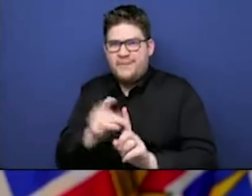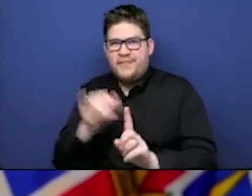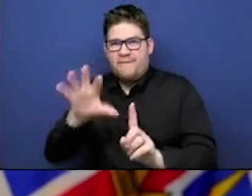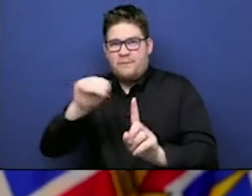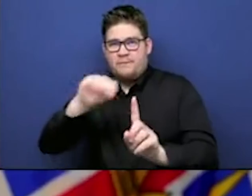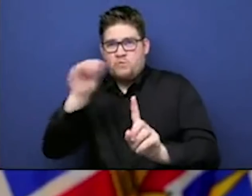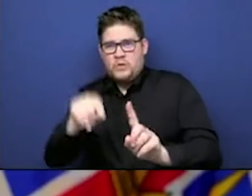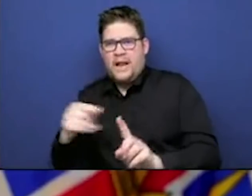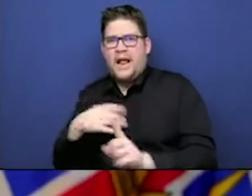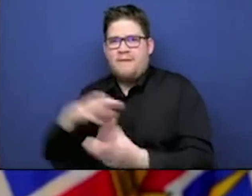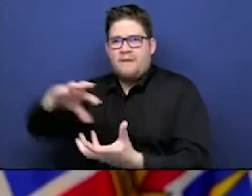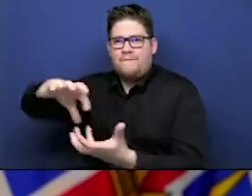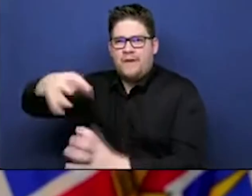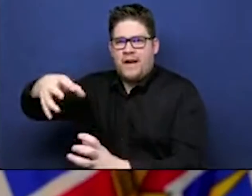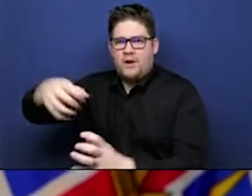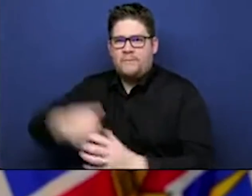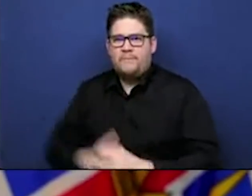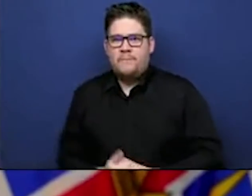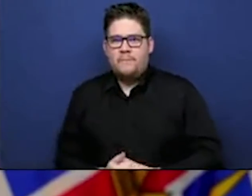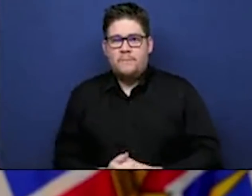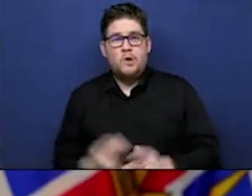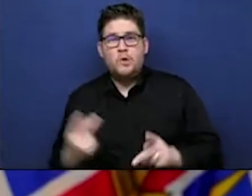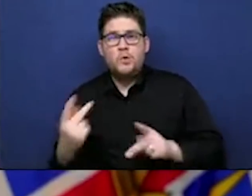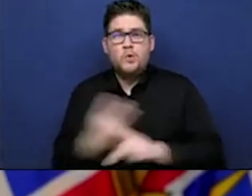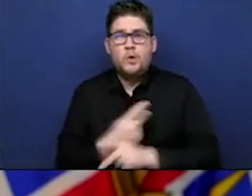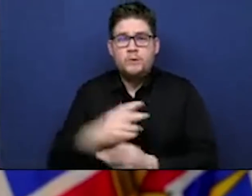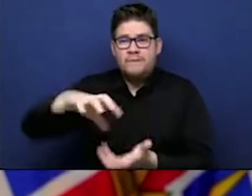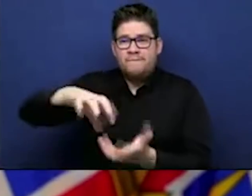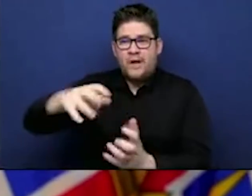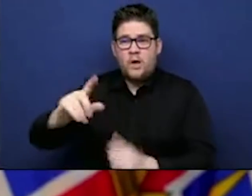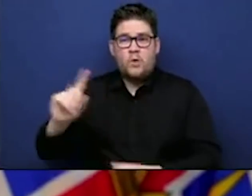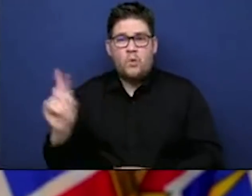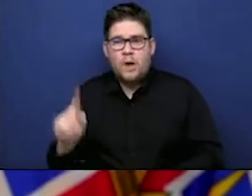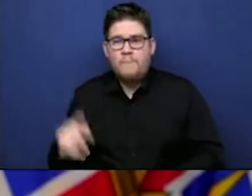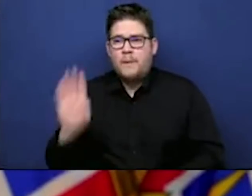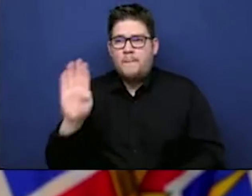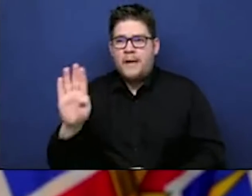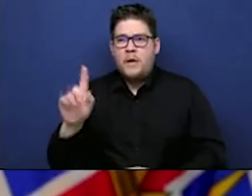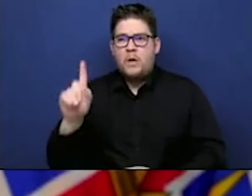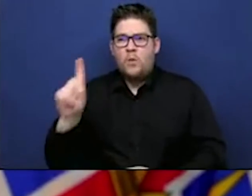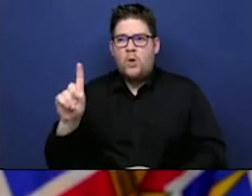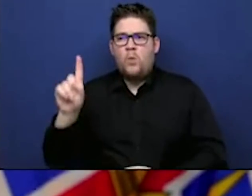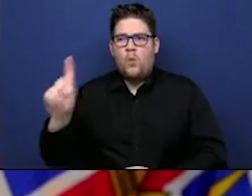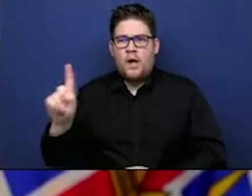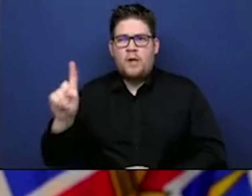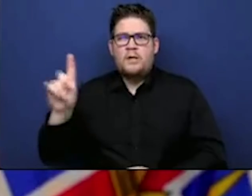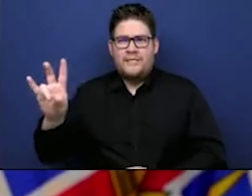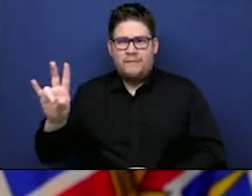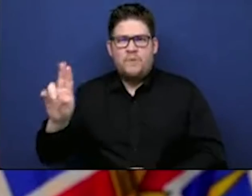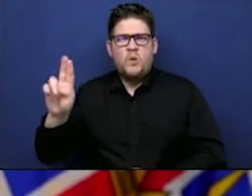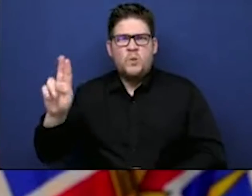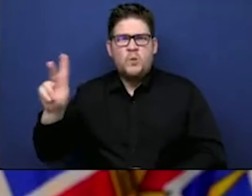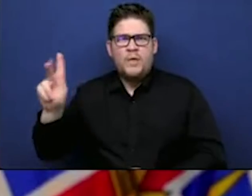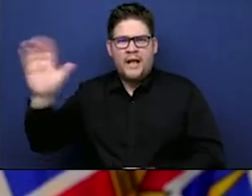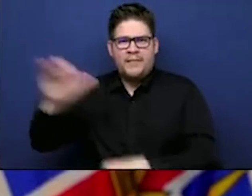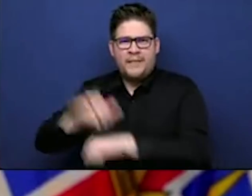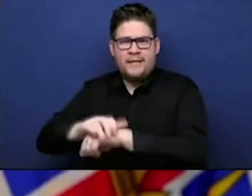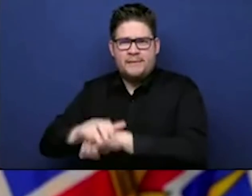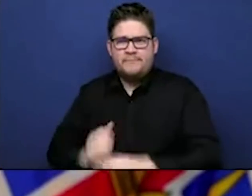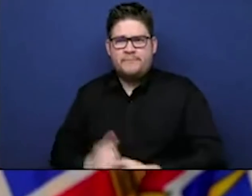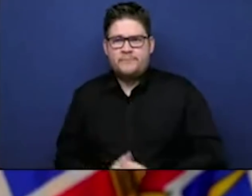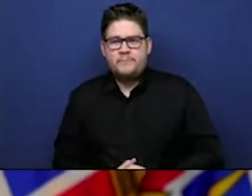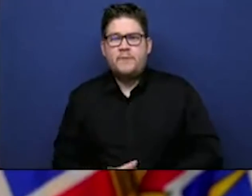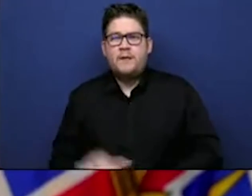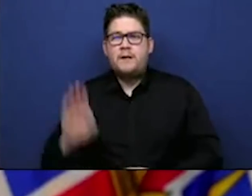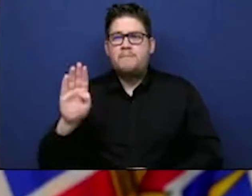the B117, and the additional data will be presented on the BC CDC dashboard later. And to